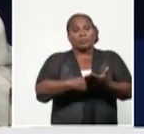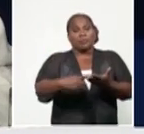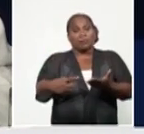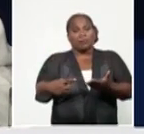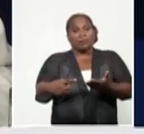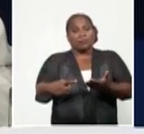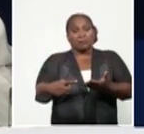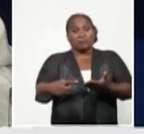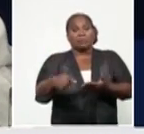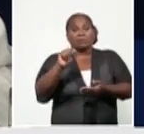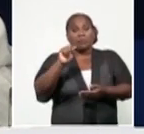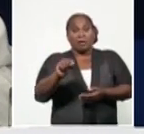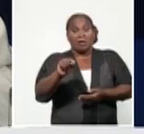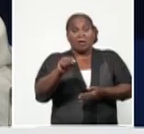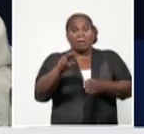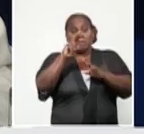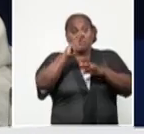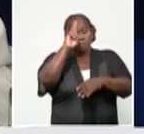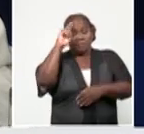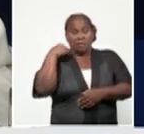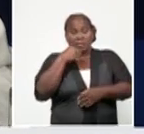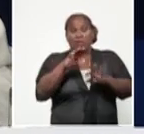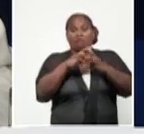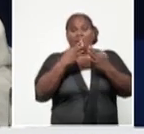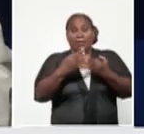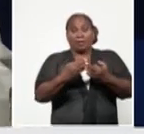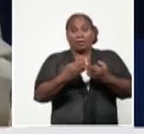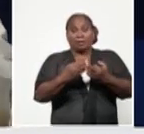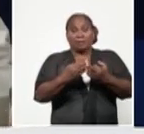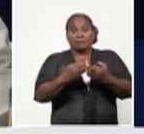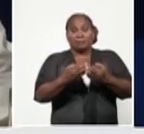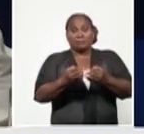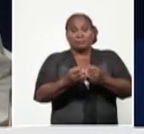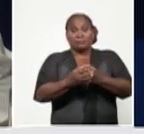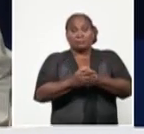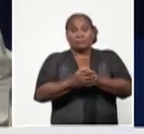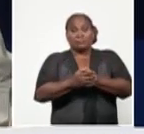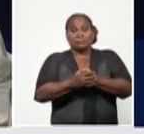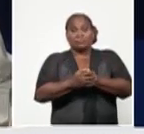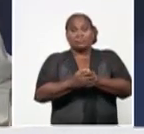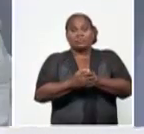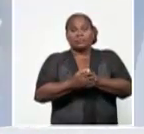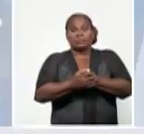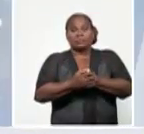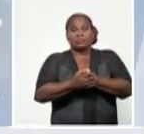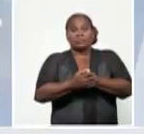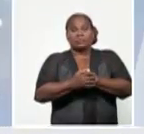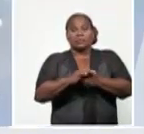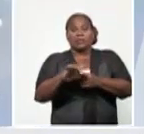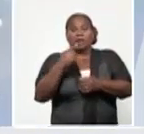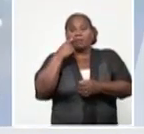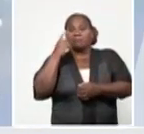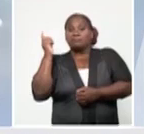over recent weeks. In our primary healthcare system,